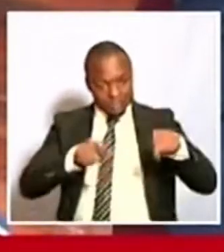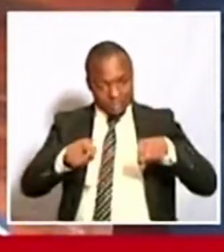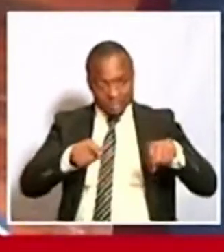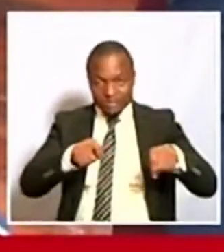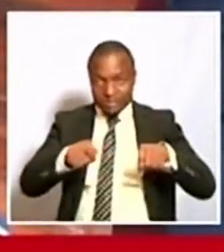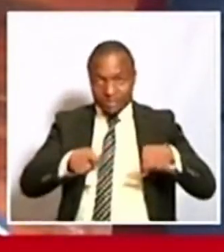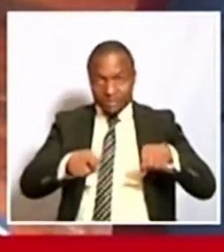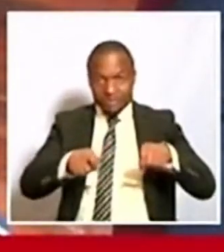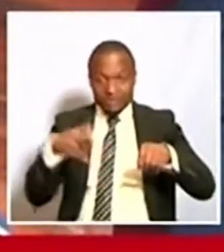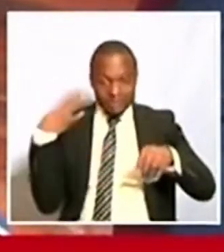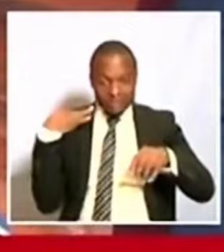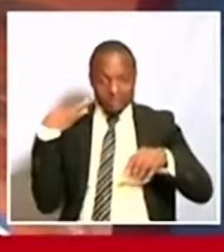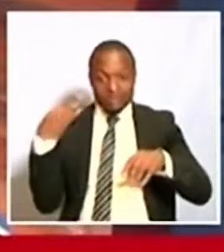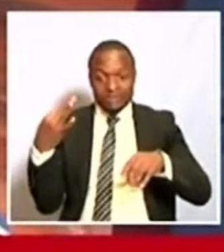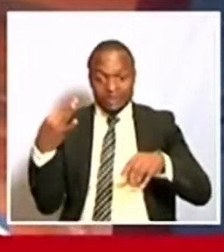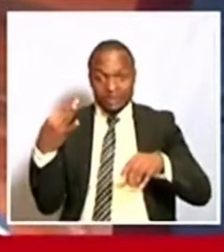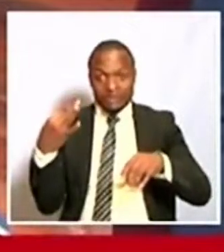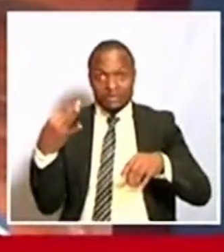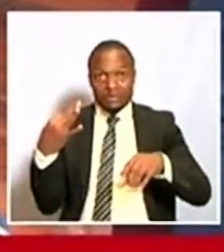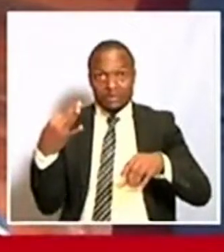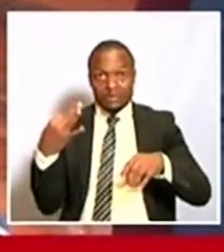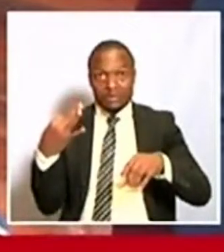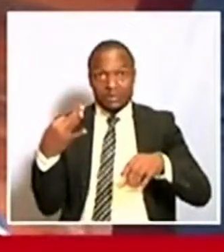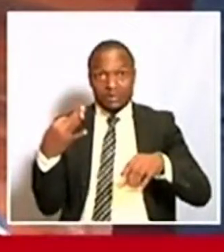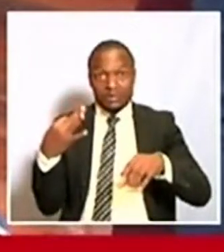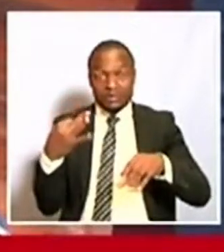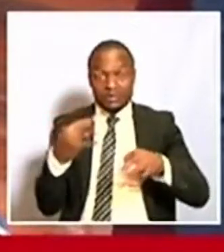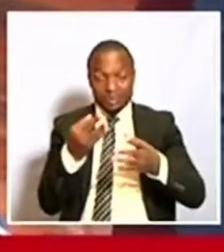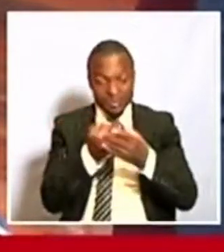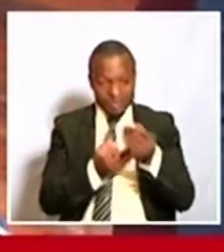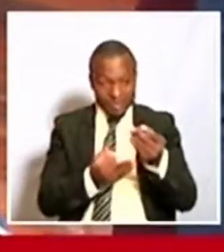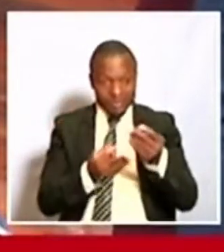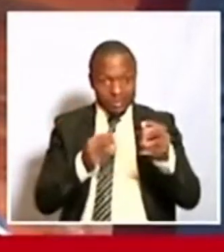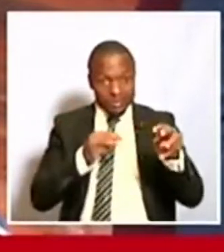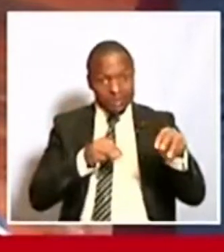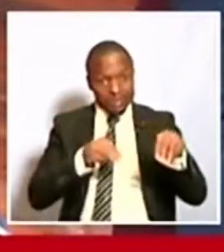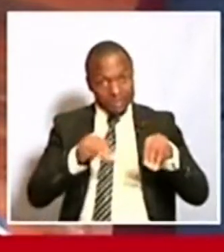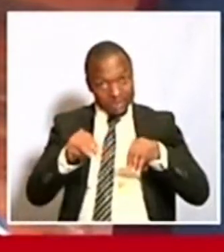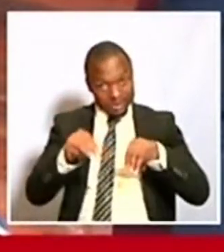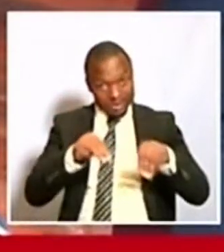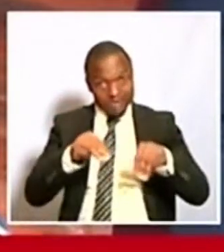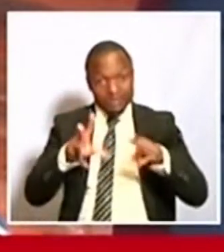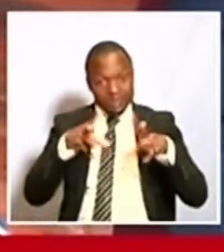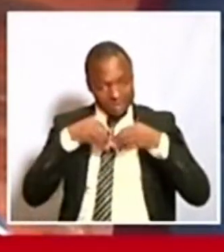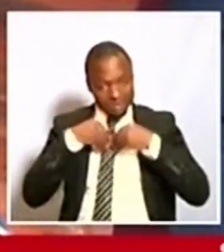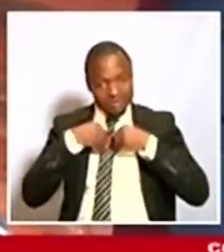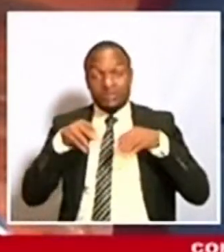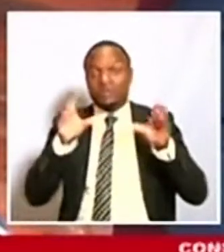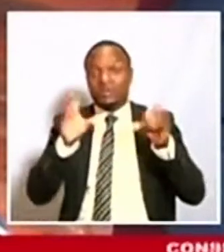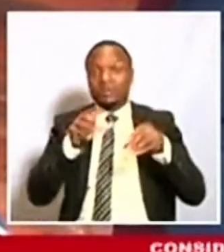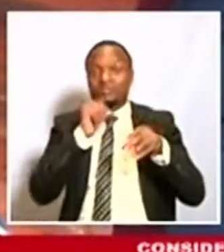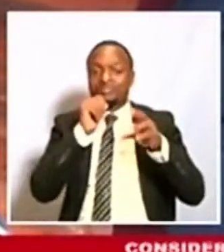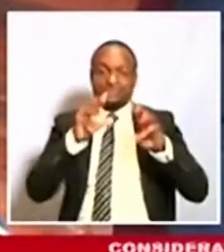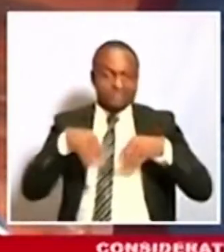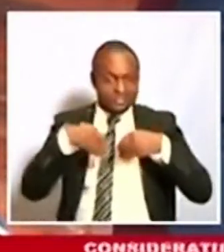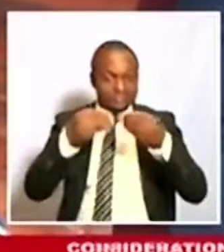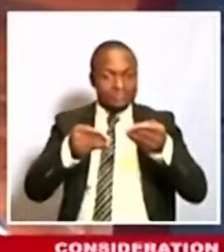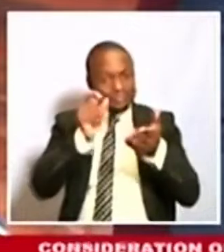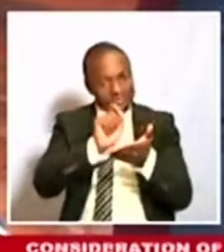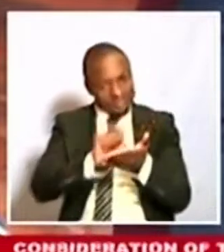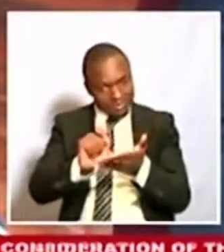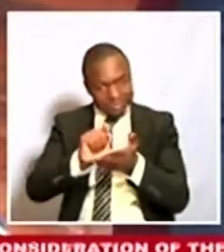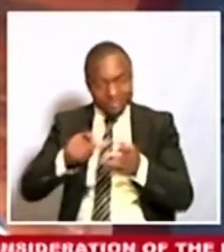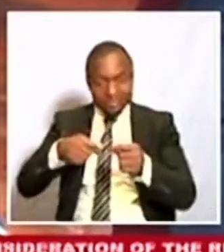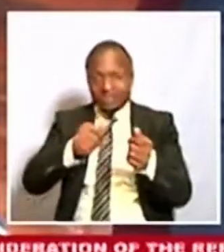applications. Guideline. Okay, I'll go straight to the query. Management wishes to acknowledge that Council did not provide written feedback